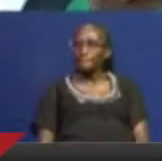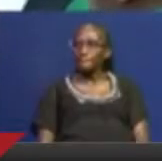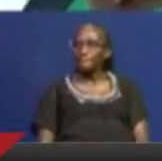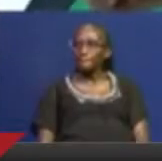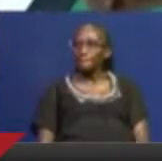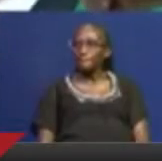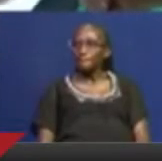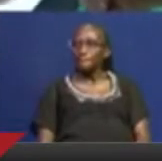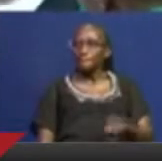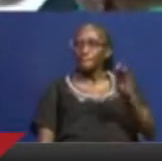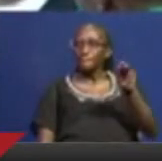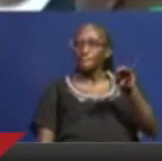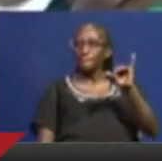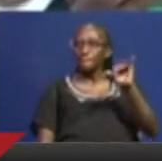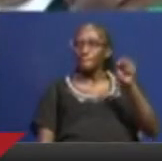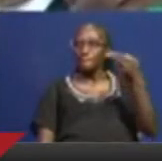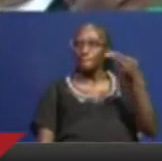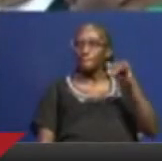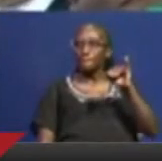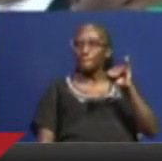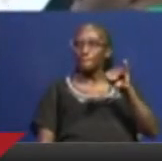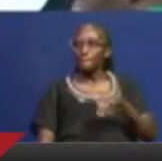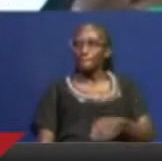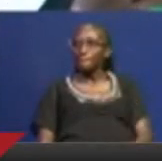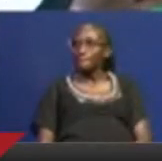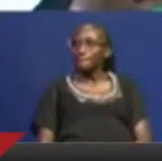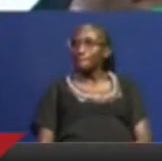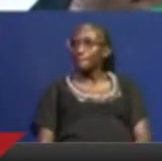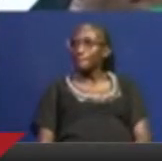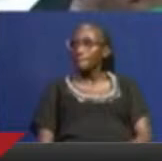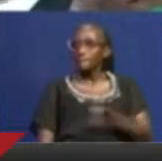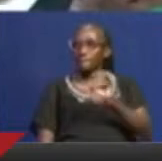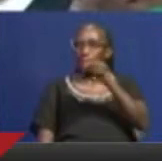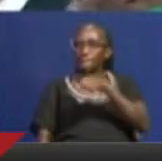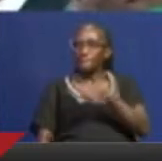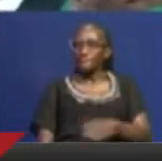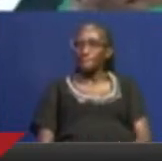Likoni Mishi Juma Hamisi Mboko.